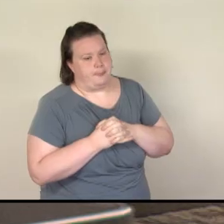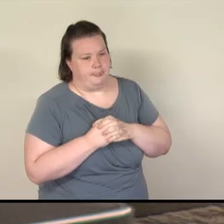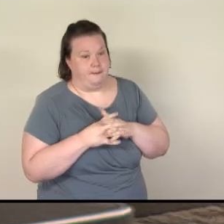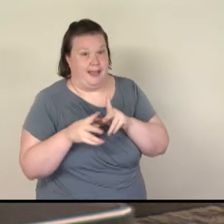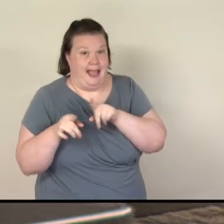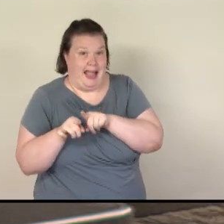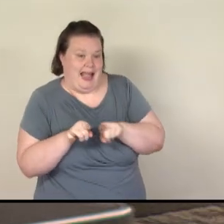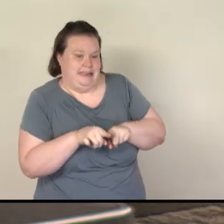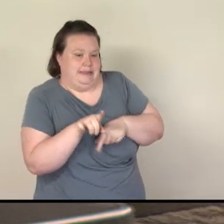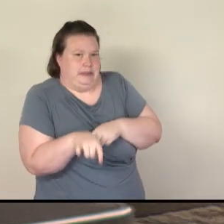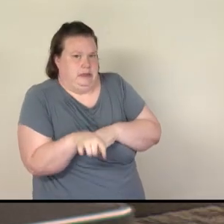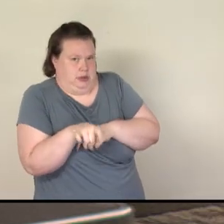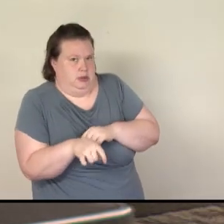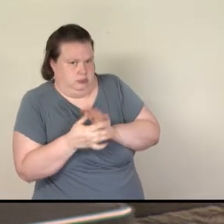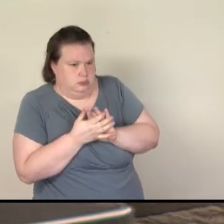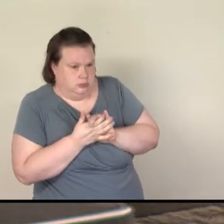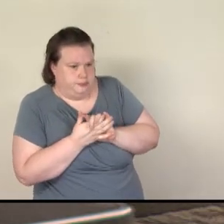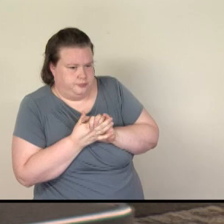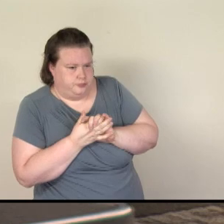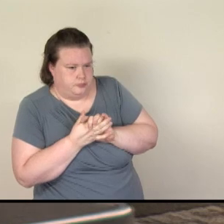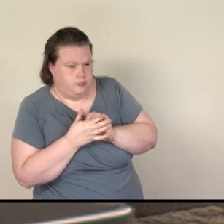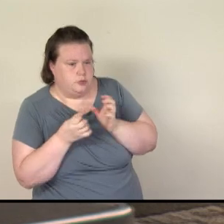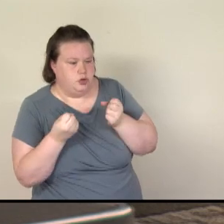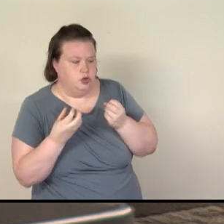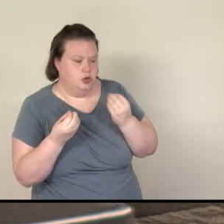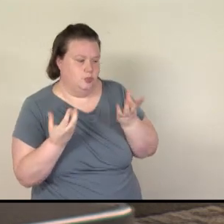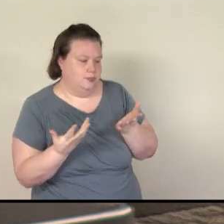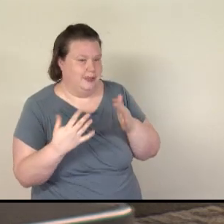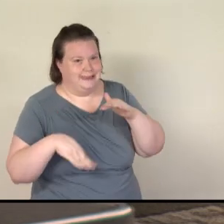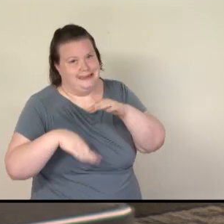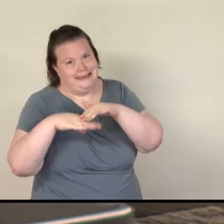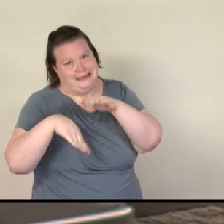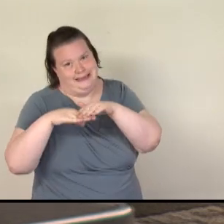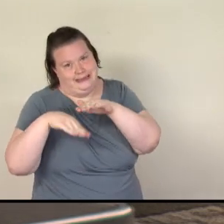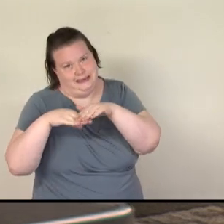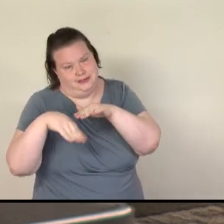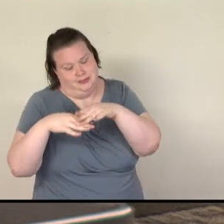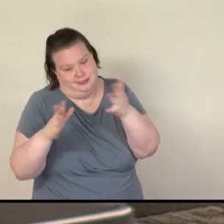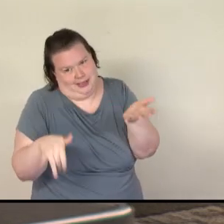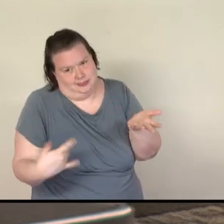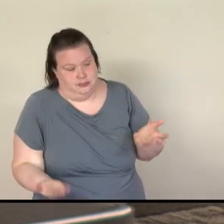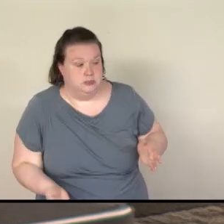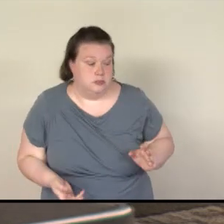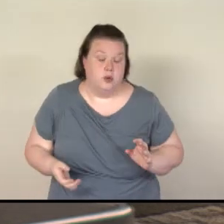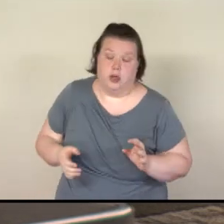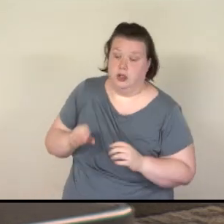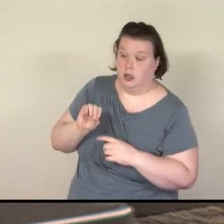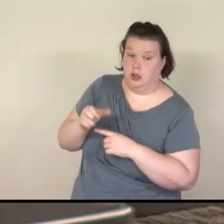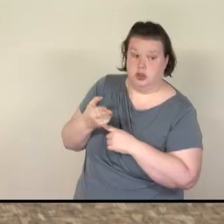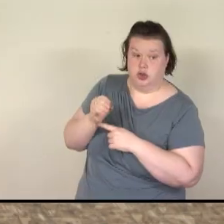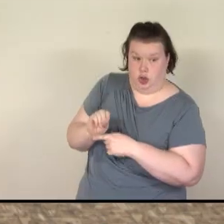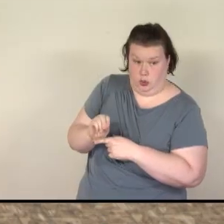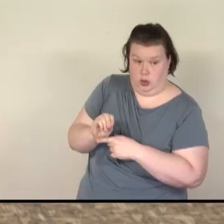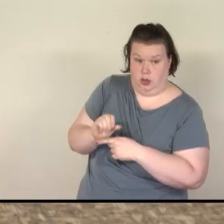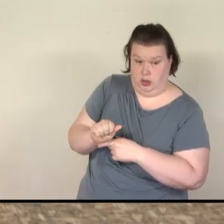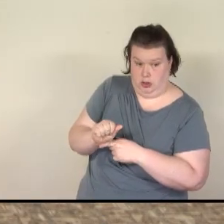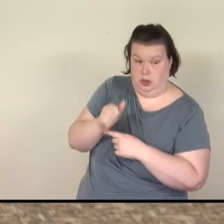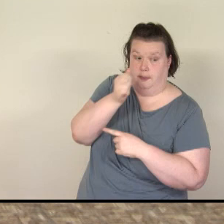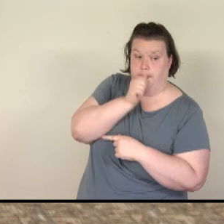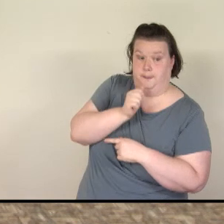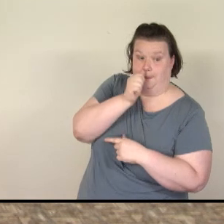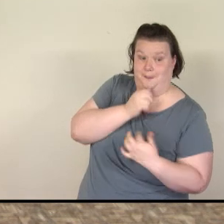as-needed basis. So, you know, that's the ceiling. Okay, Mr. Ochoa, you've been waiting